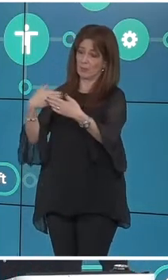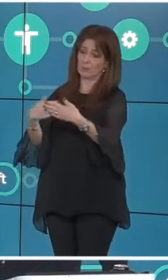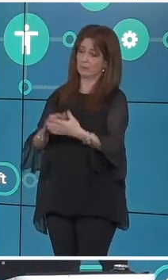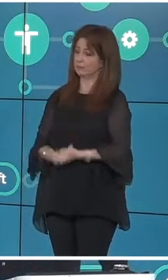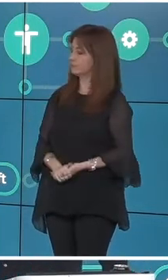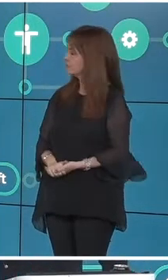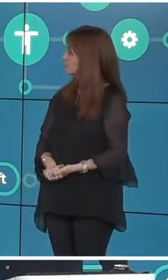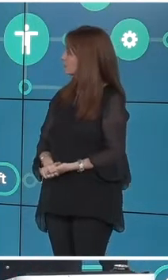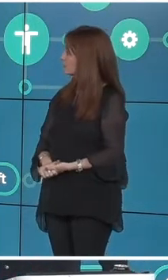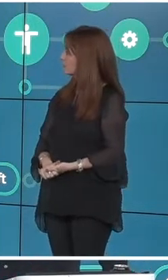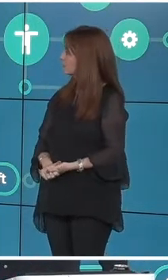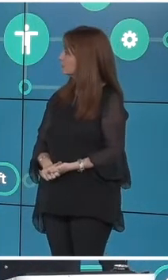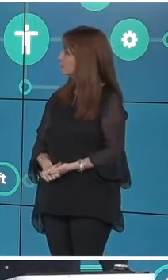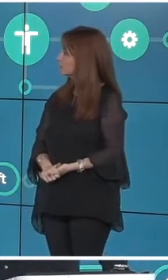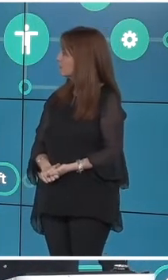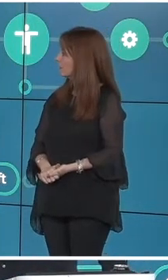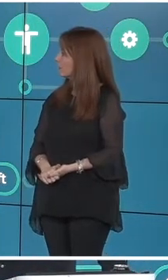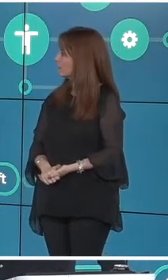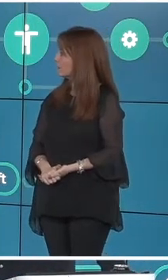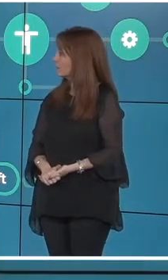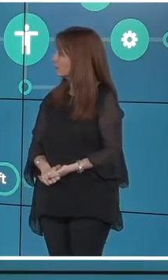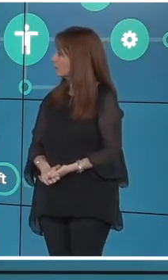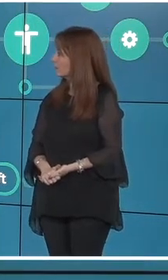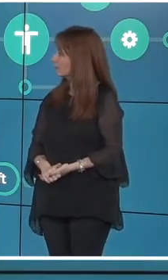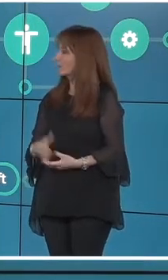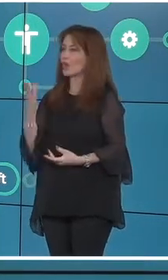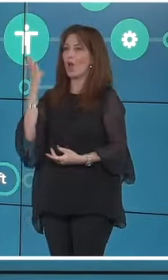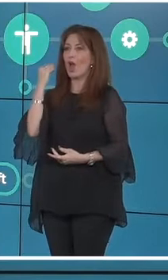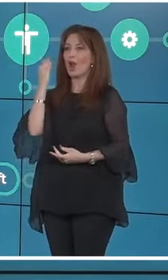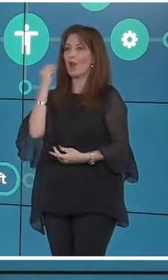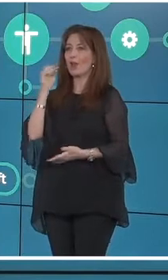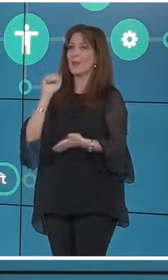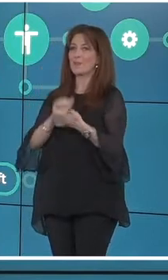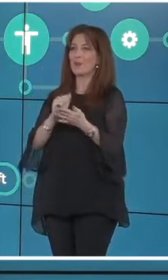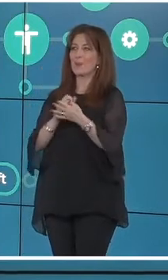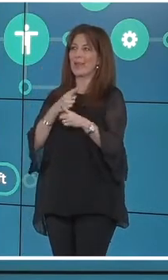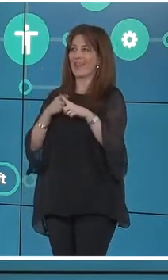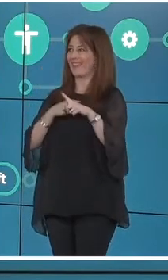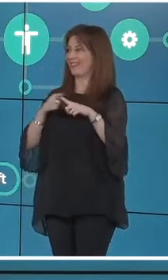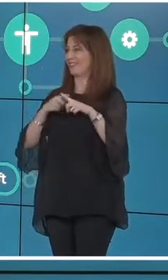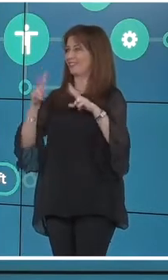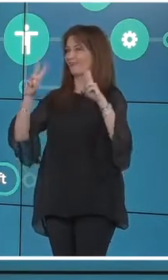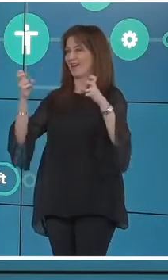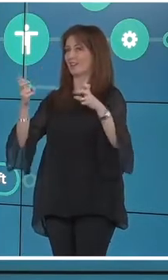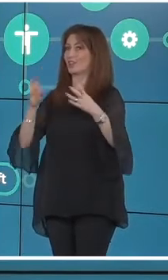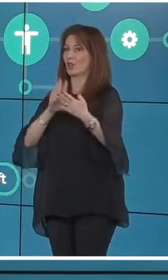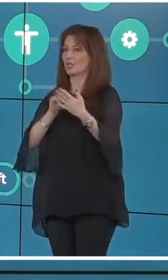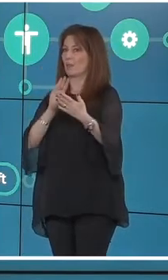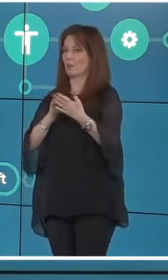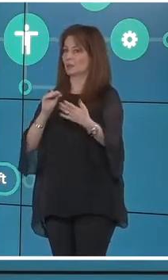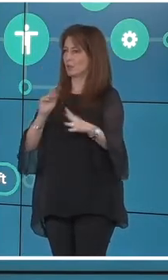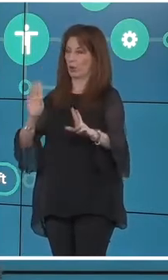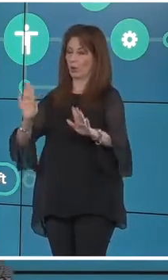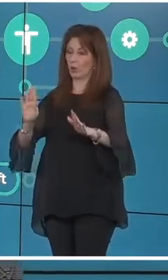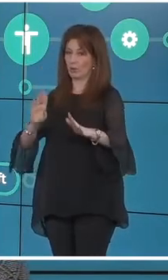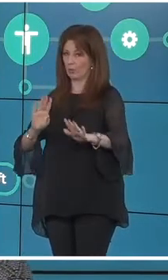when you get back home. Learning proper English phrases. Could you give us some examples? No, we're not doing that